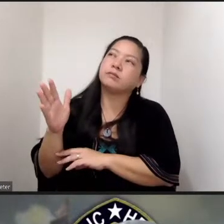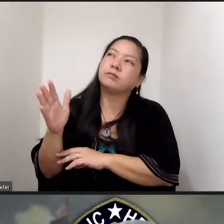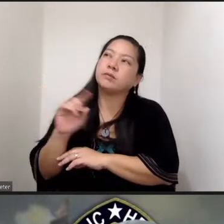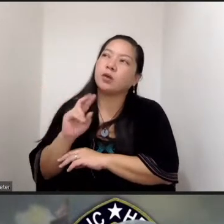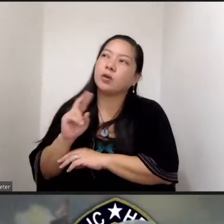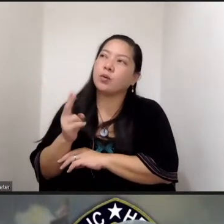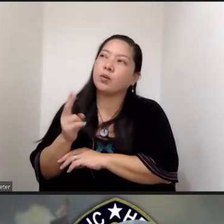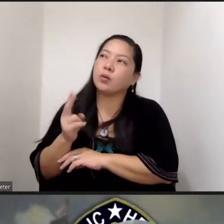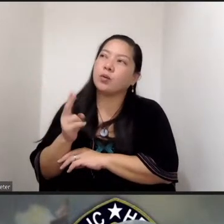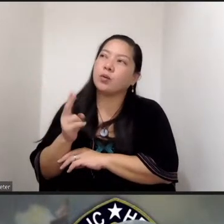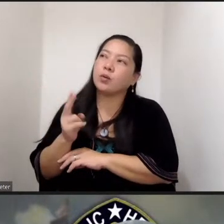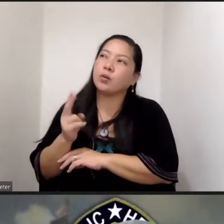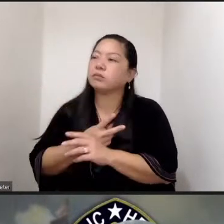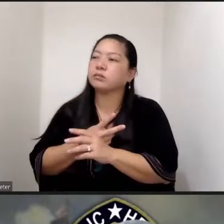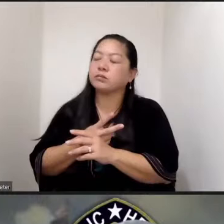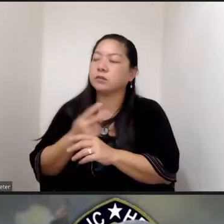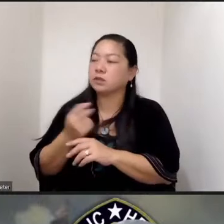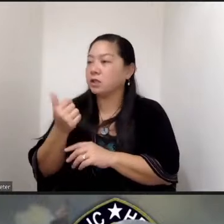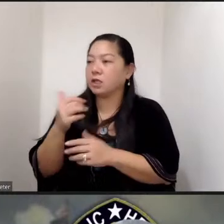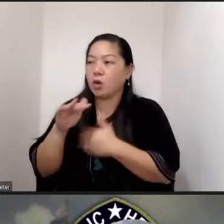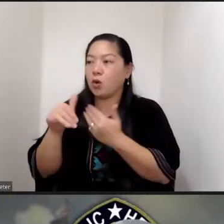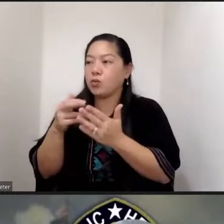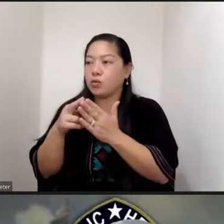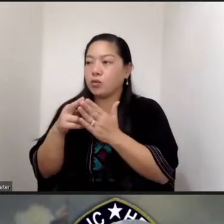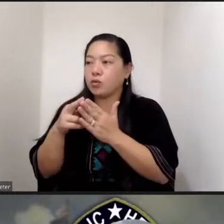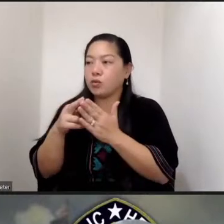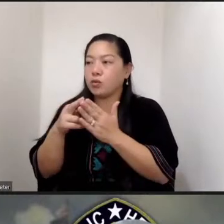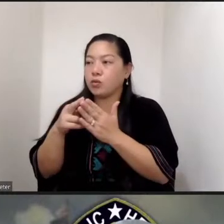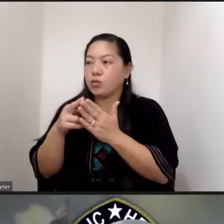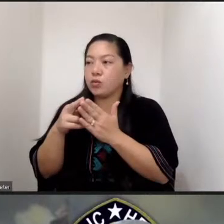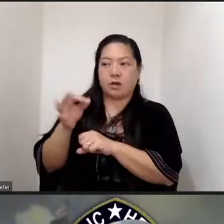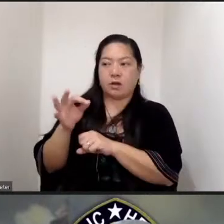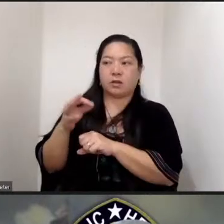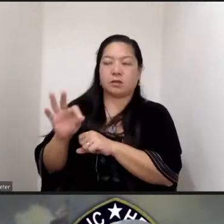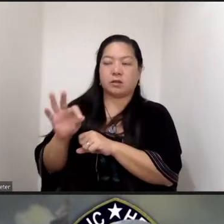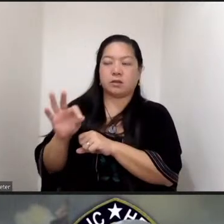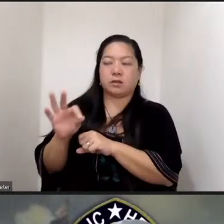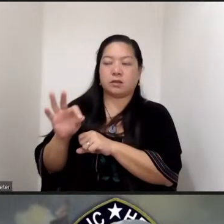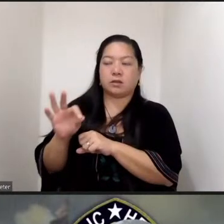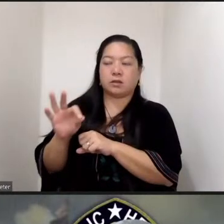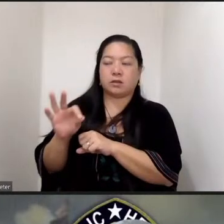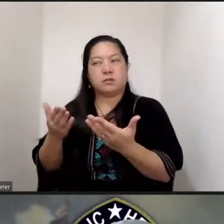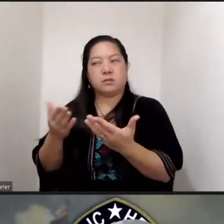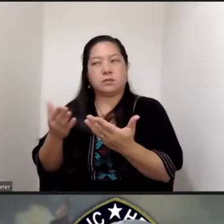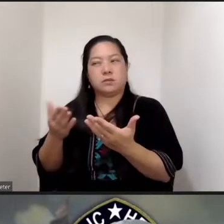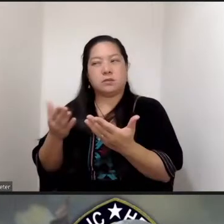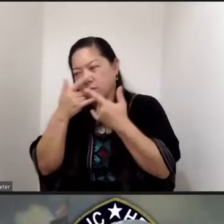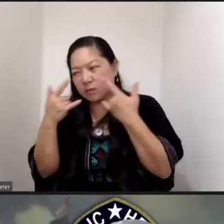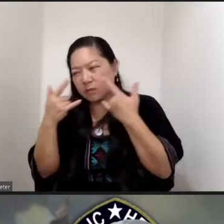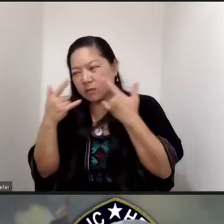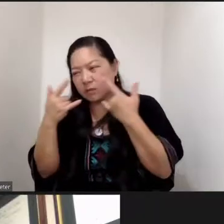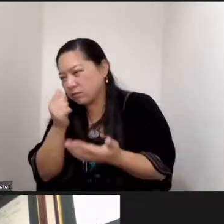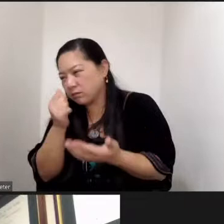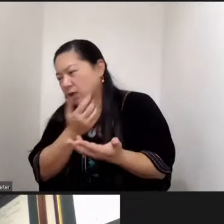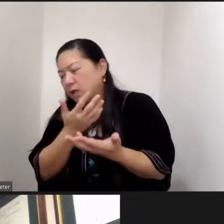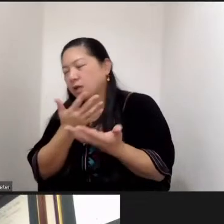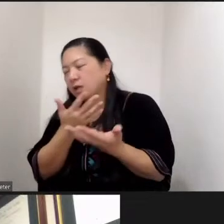lift everything. Again, based on what the circumstances are, the data, and so